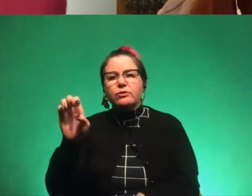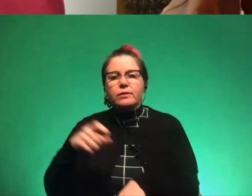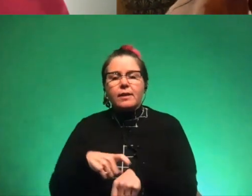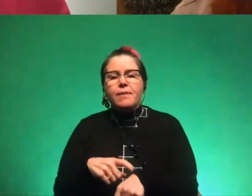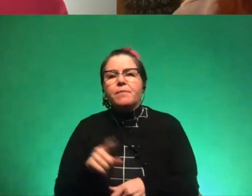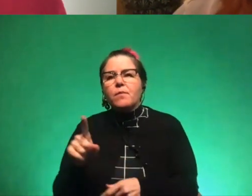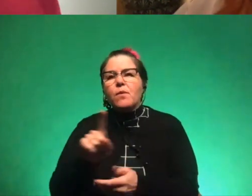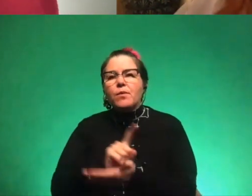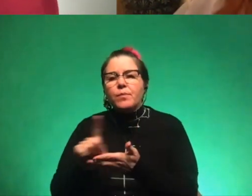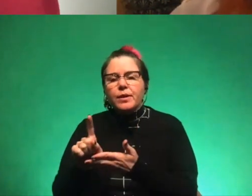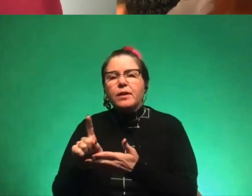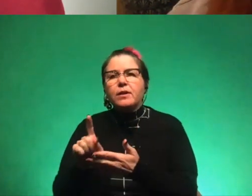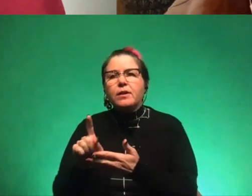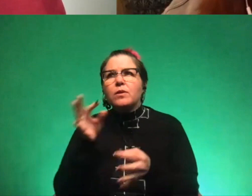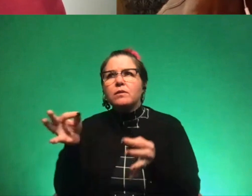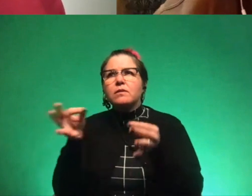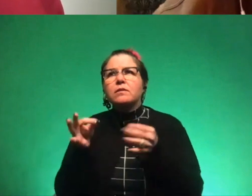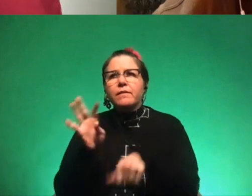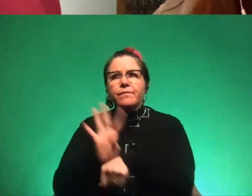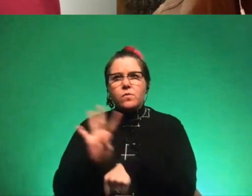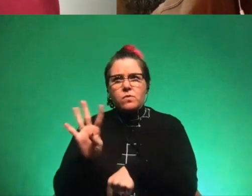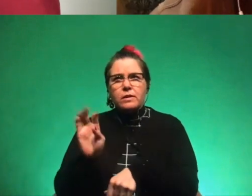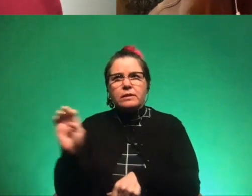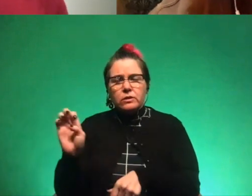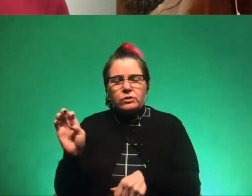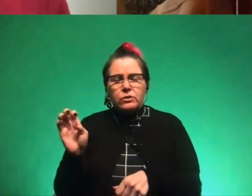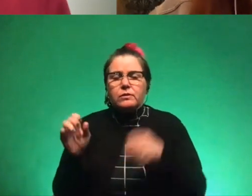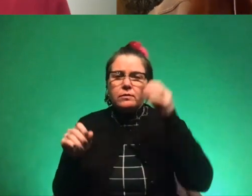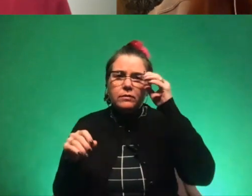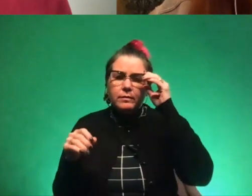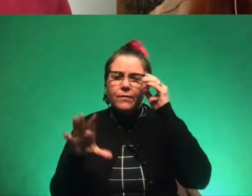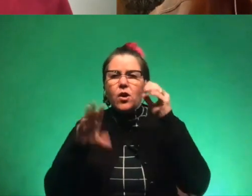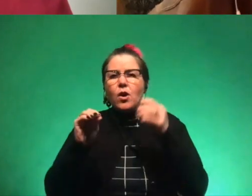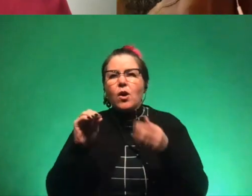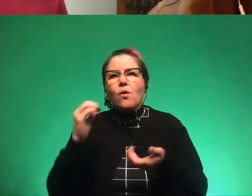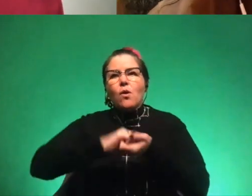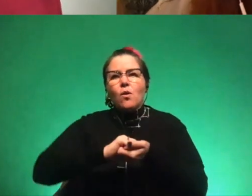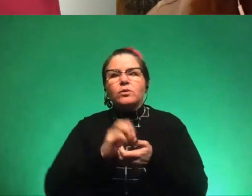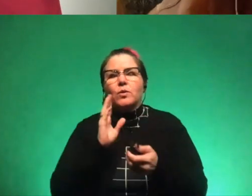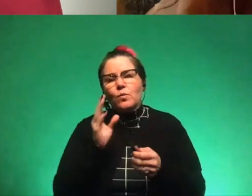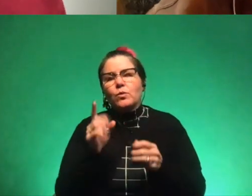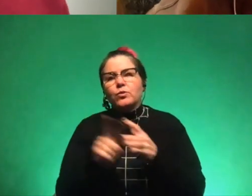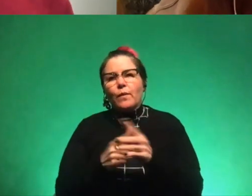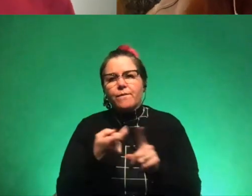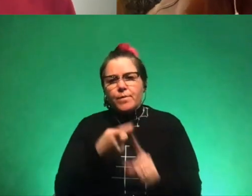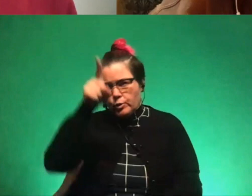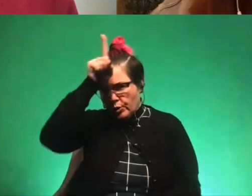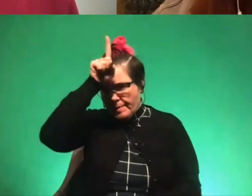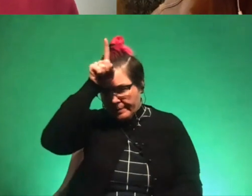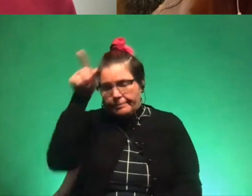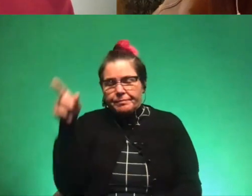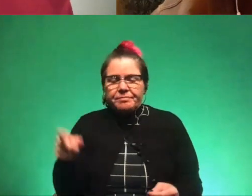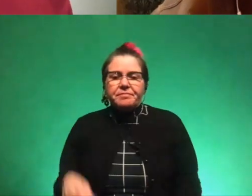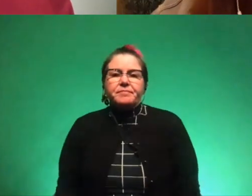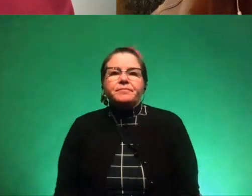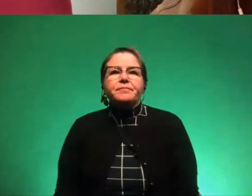one week where we do it at 4 p.m. Eastern because our co-host is going to be coming in from Germany to do